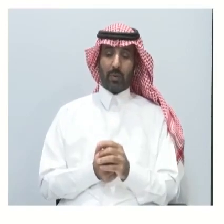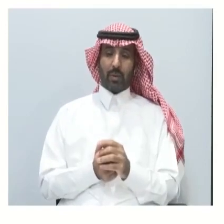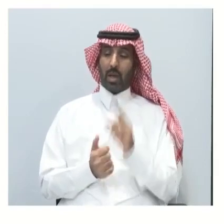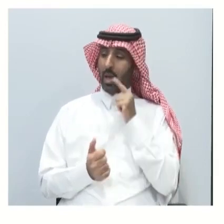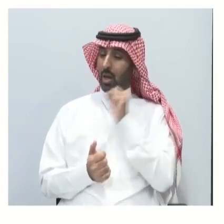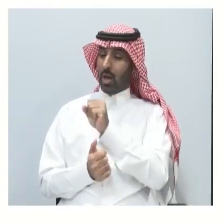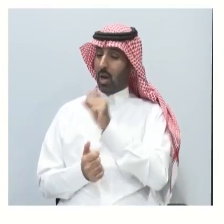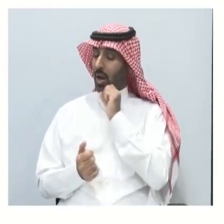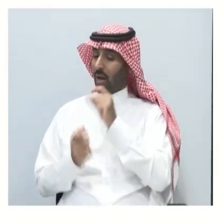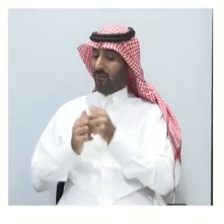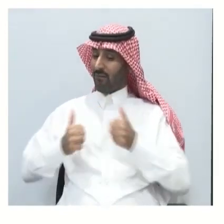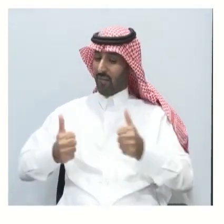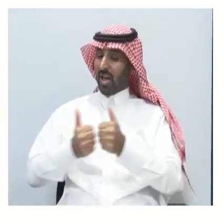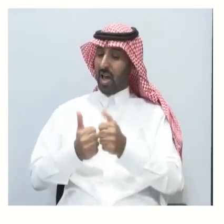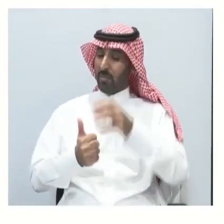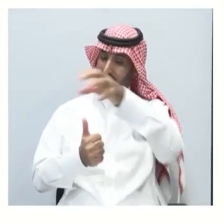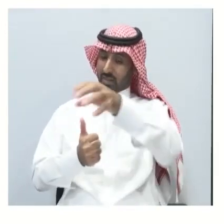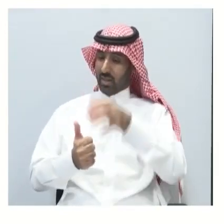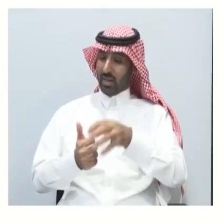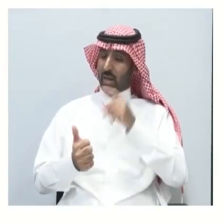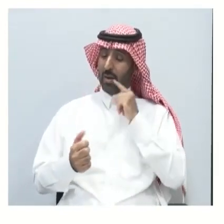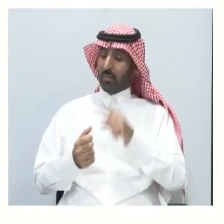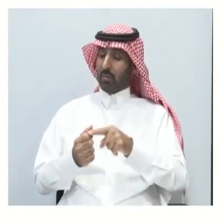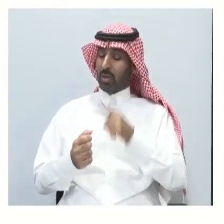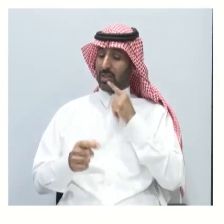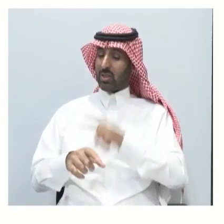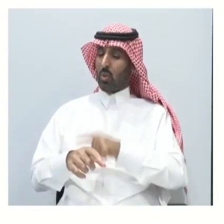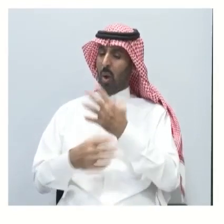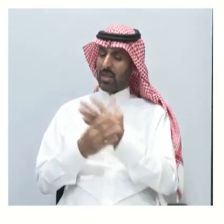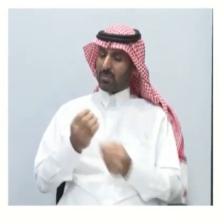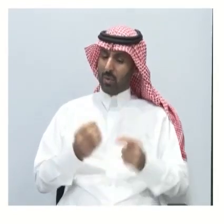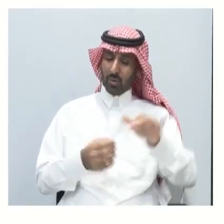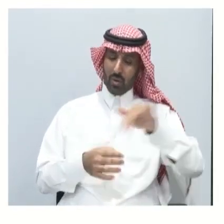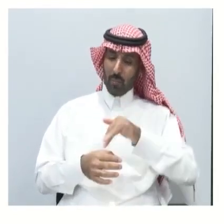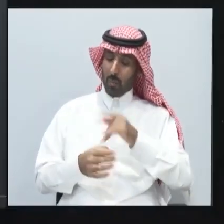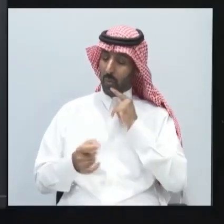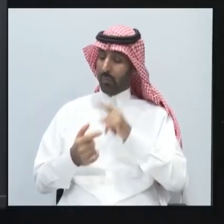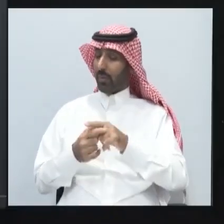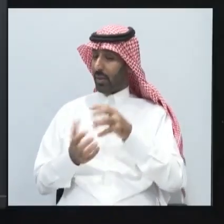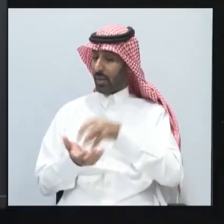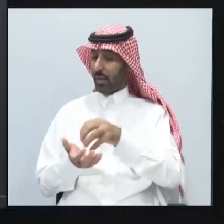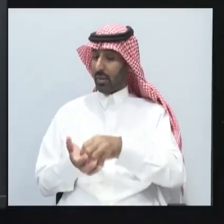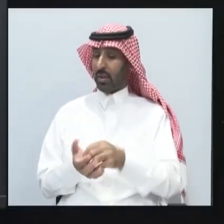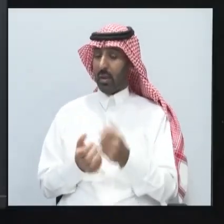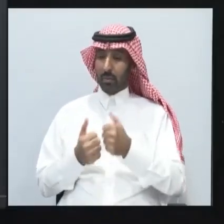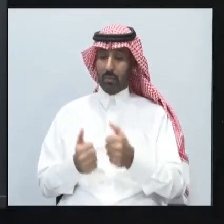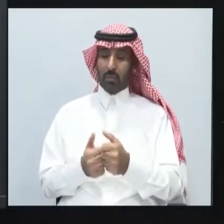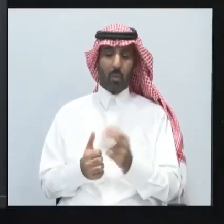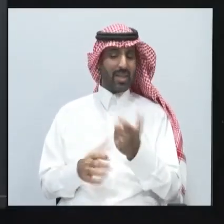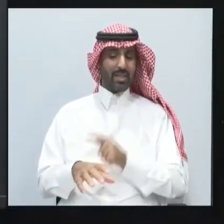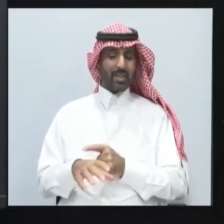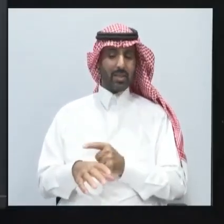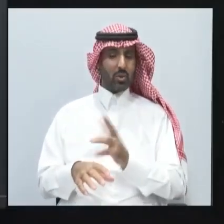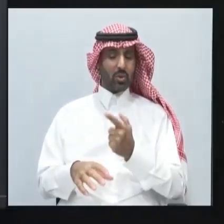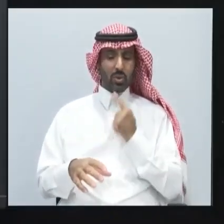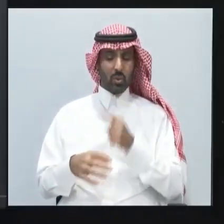her family had just moved to the city when she was born. So I didn't start the sentence with when she was born. You